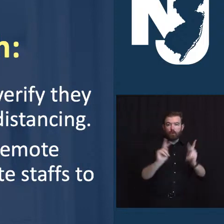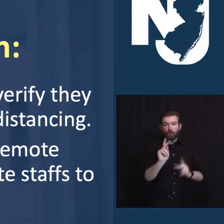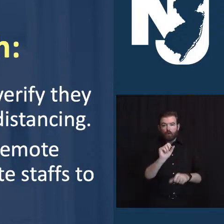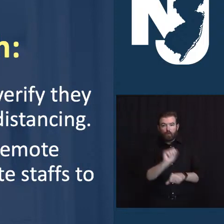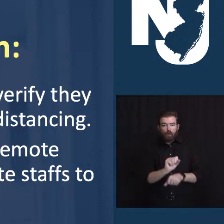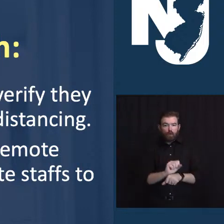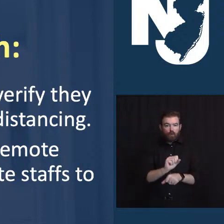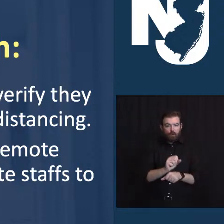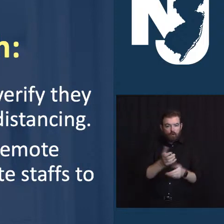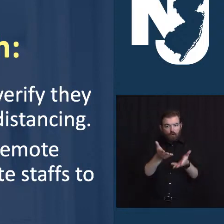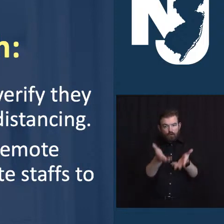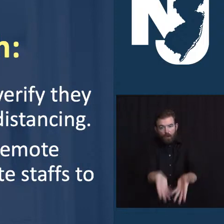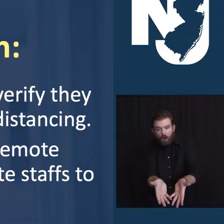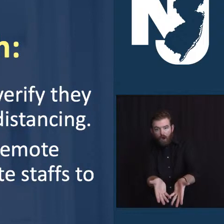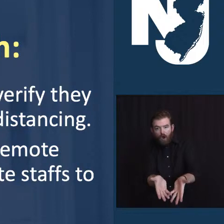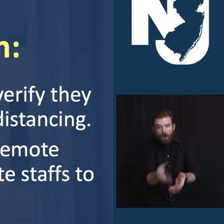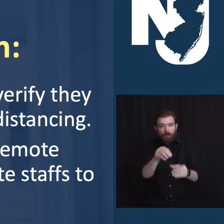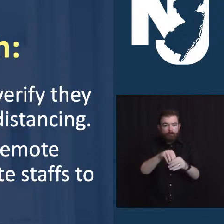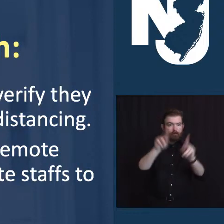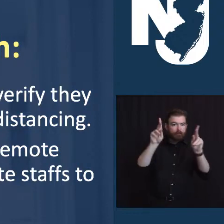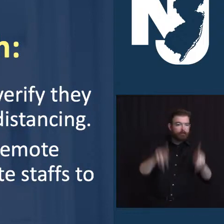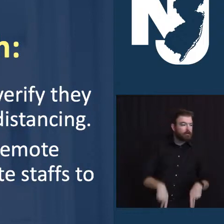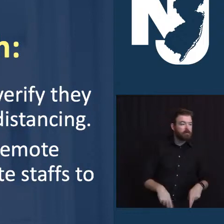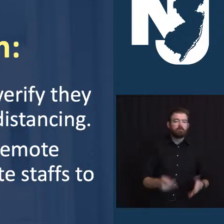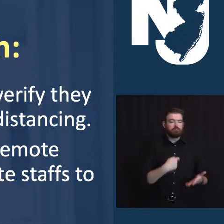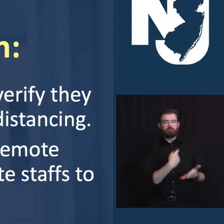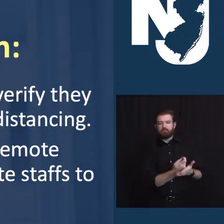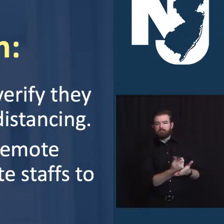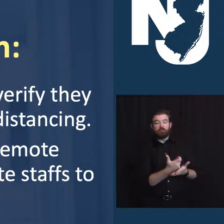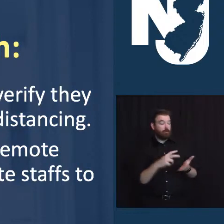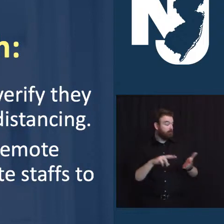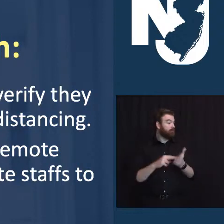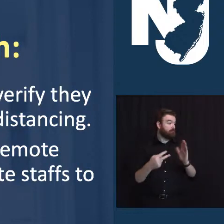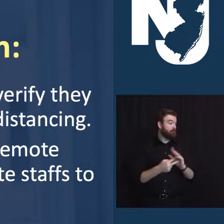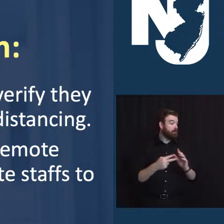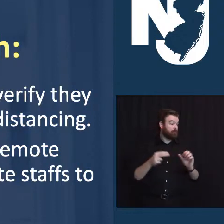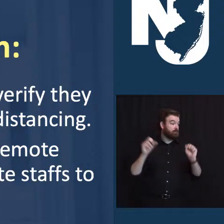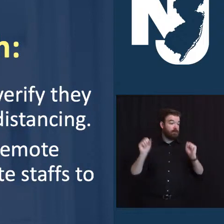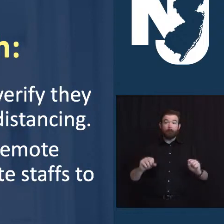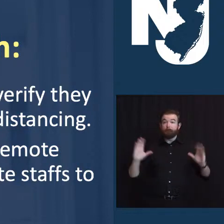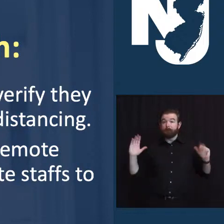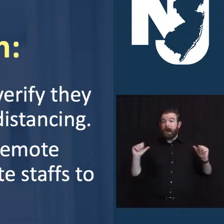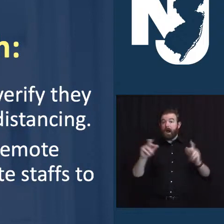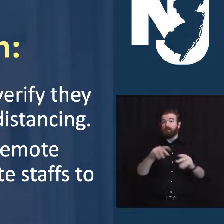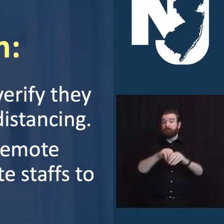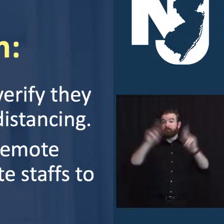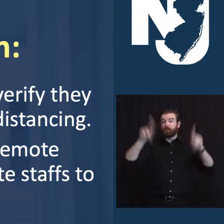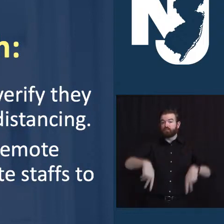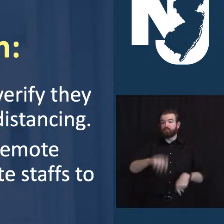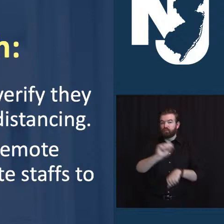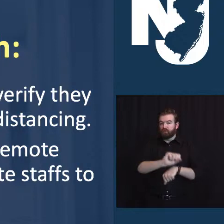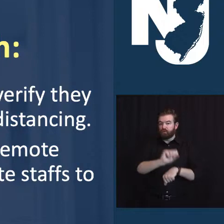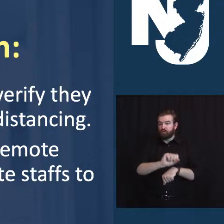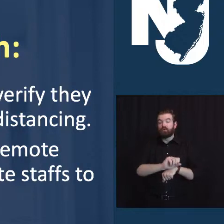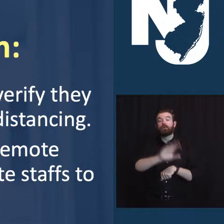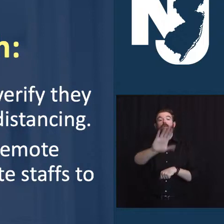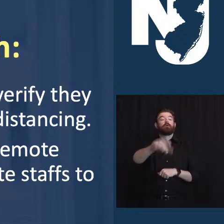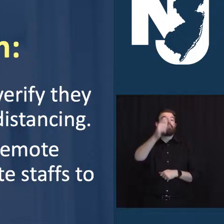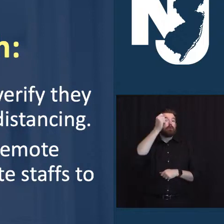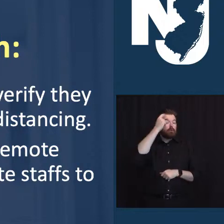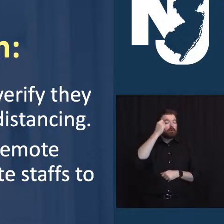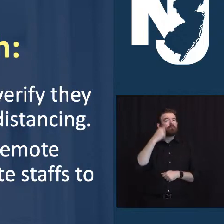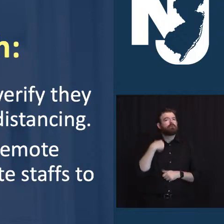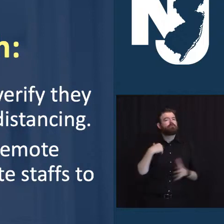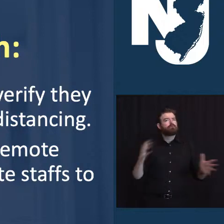in-person working environments. We encourage all employers to do the right things for their specific workplaces. While we